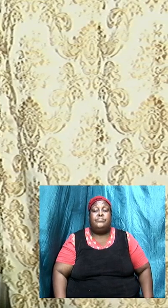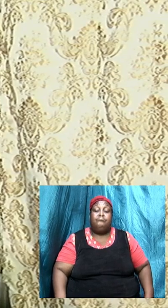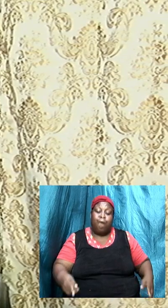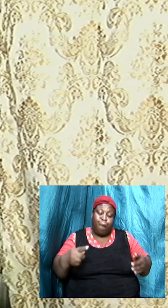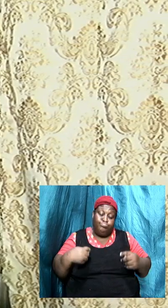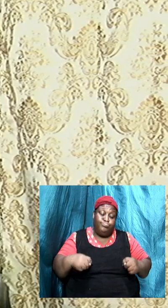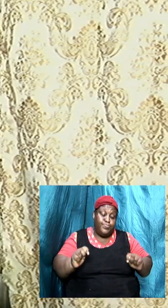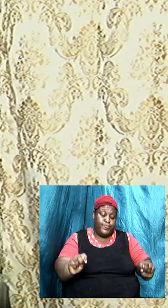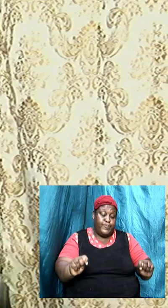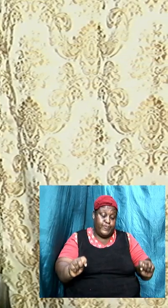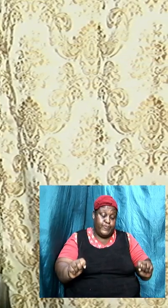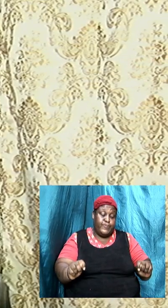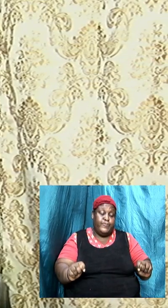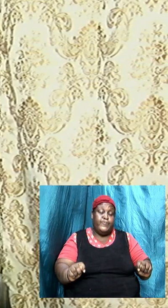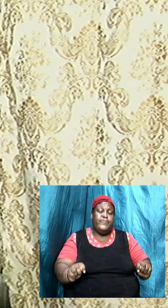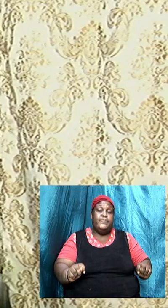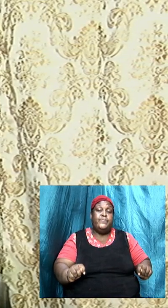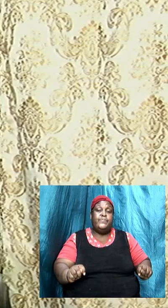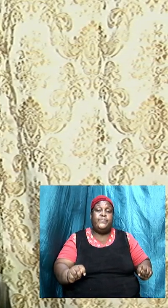try